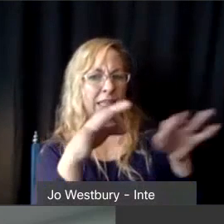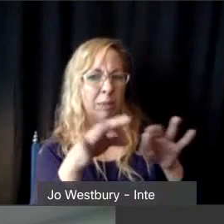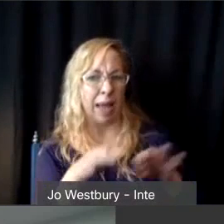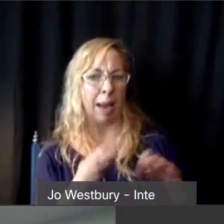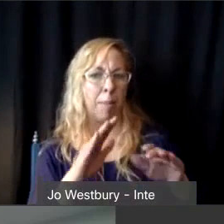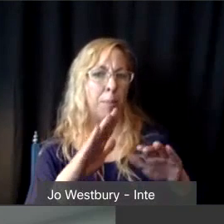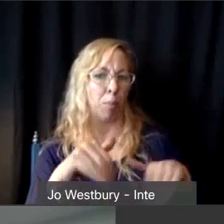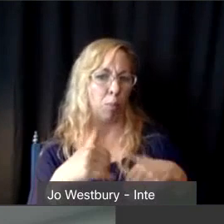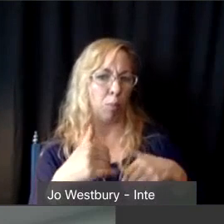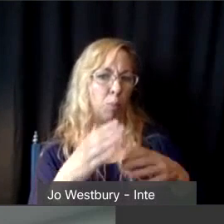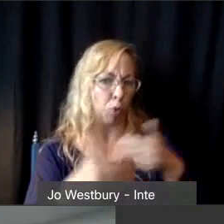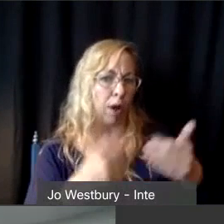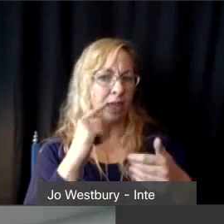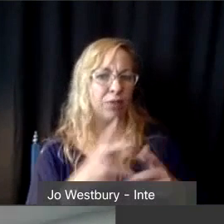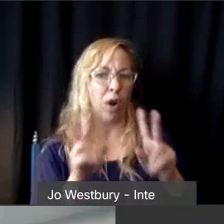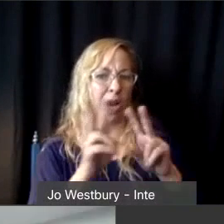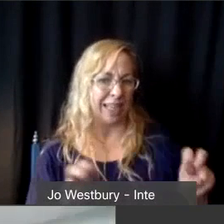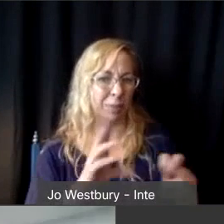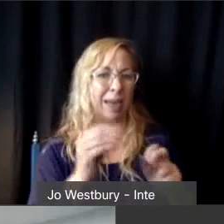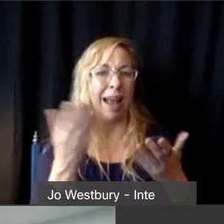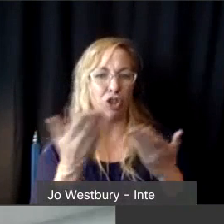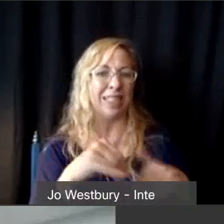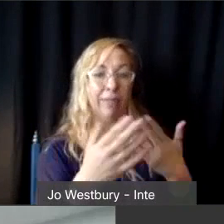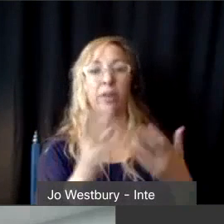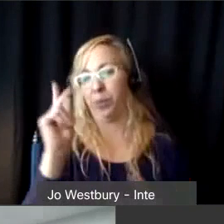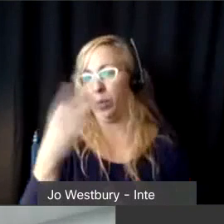and service delivery. Thank you.